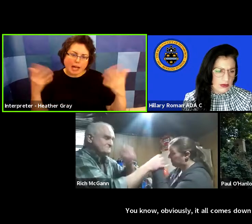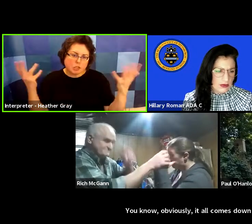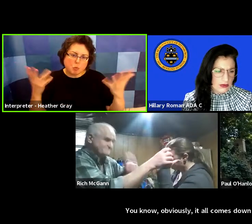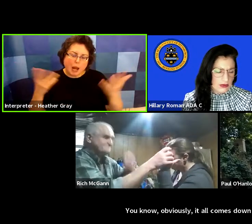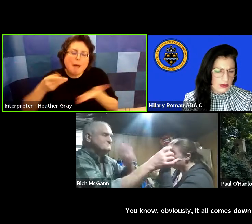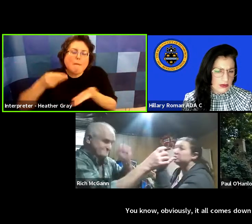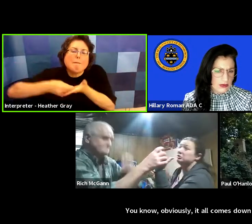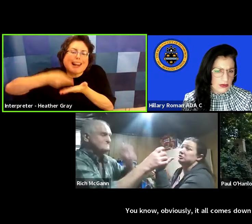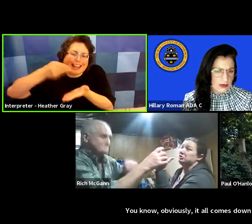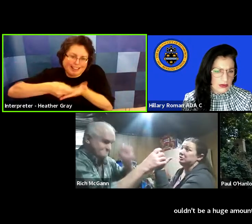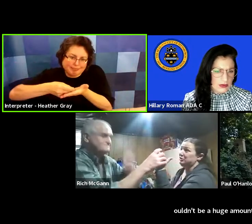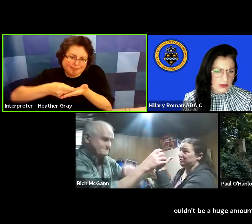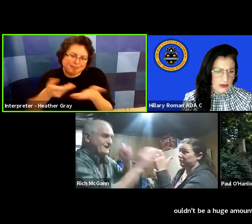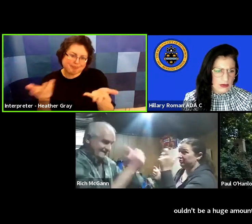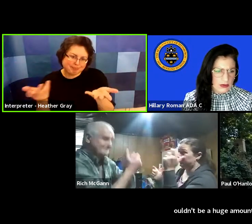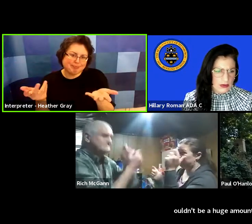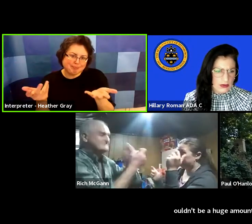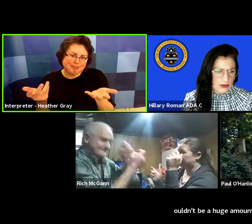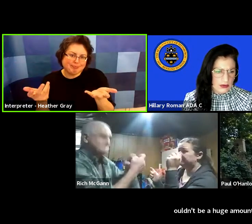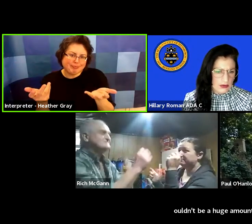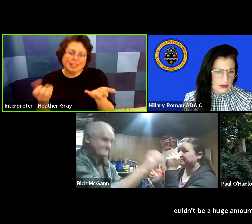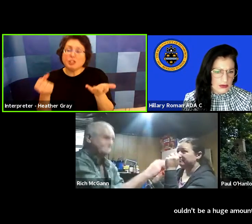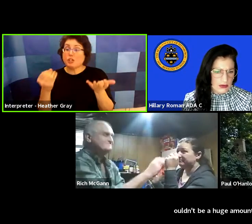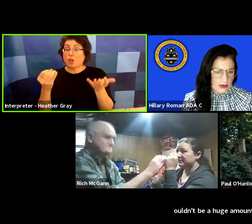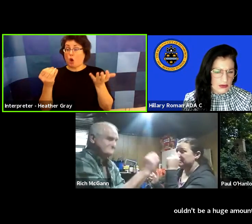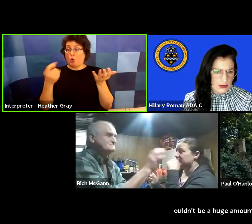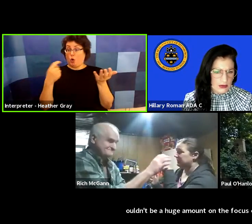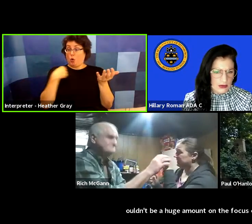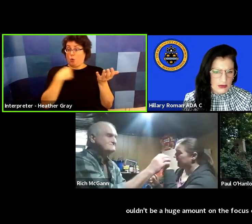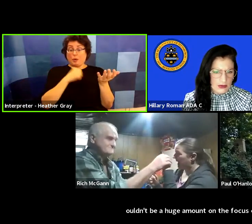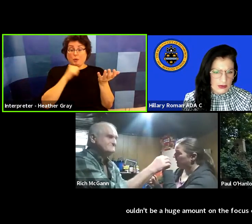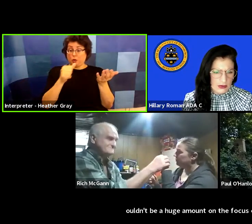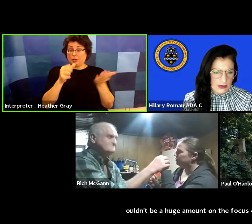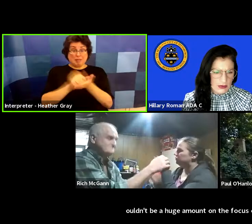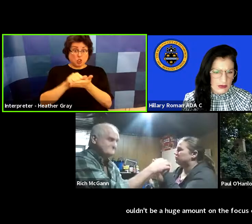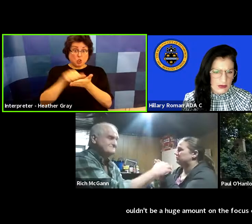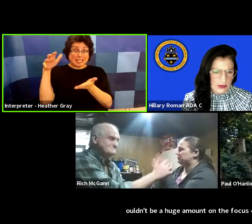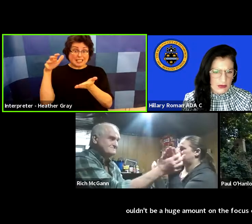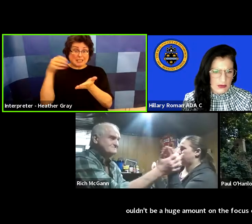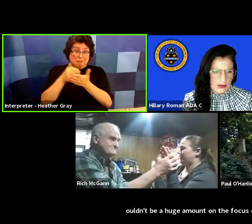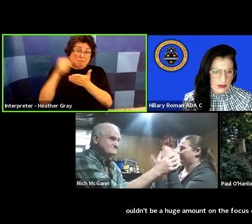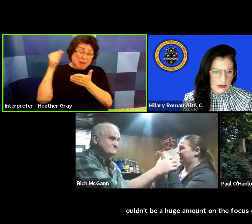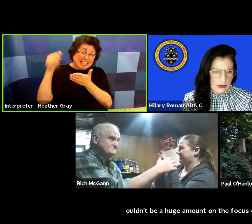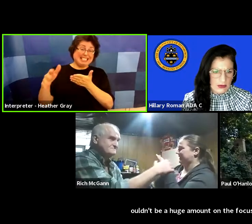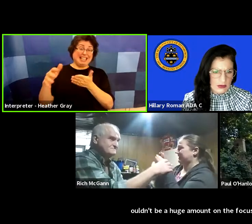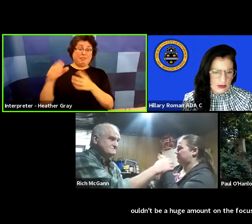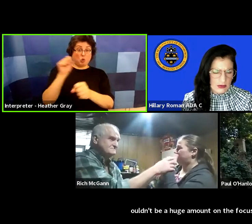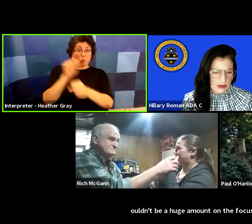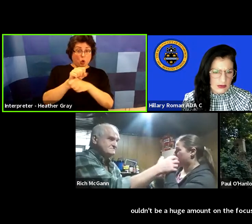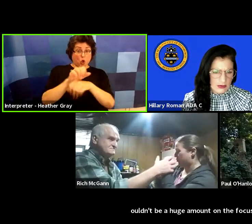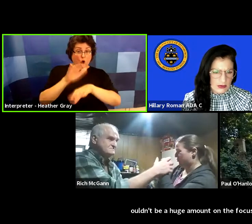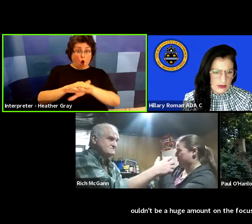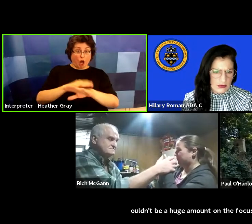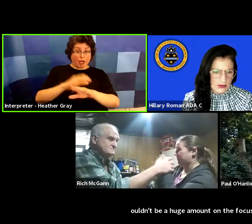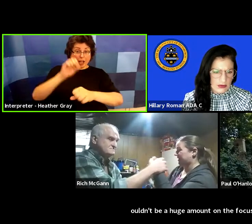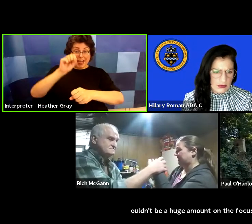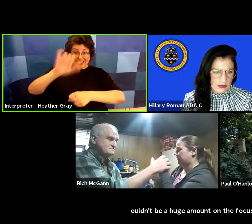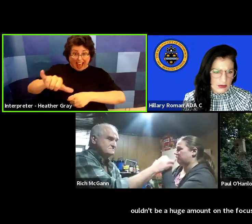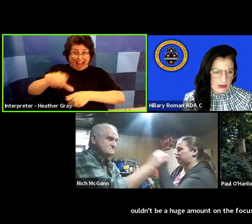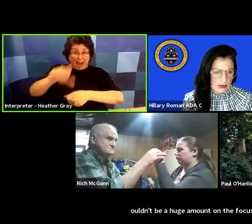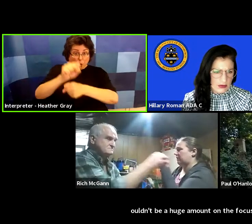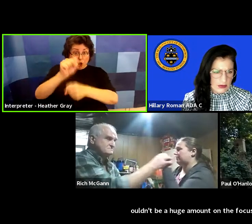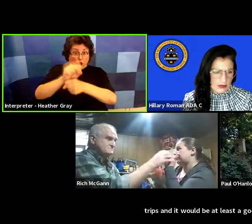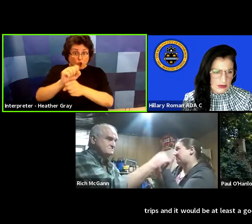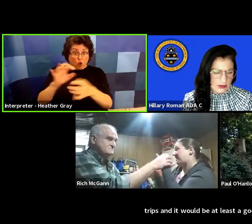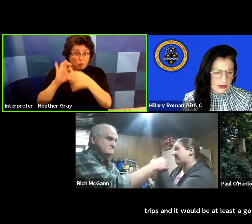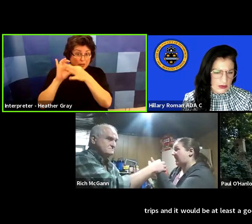amount to focus on work-related trips, and it would be at least a good first step. I